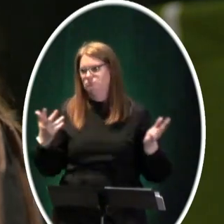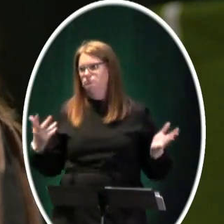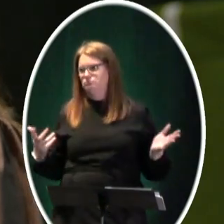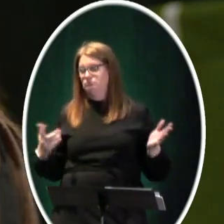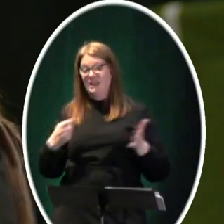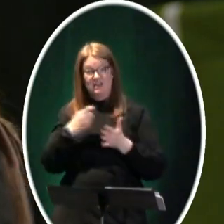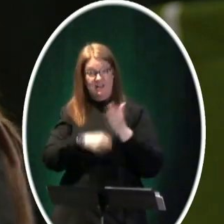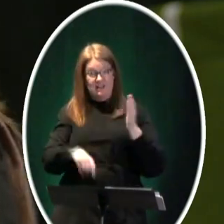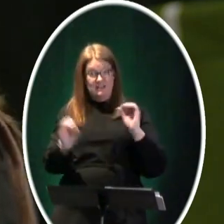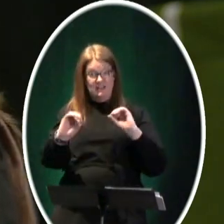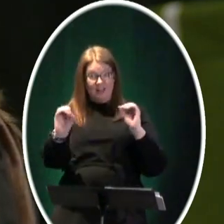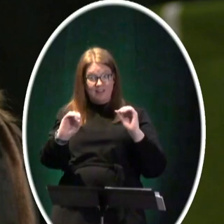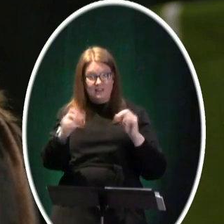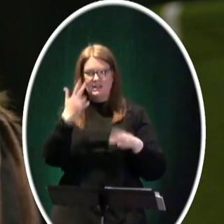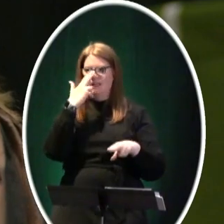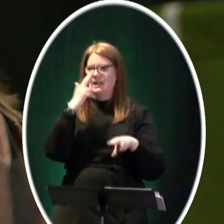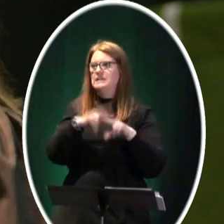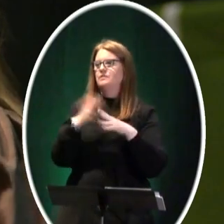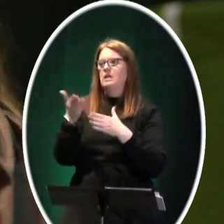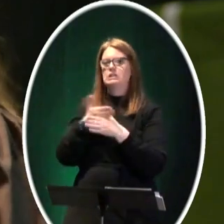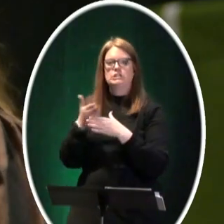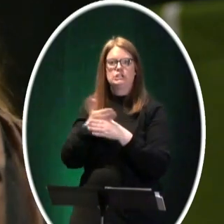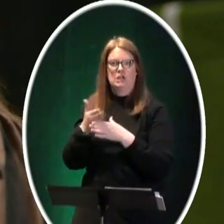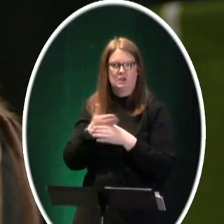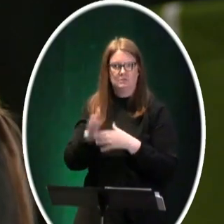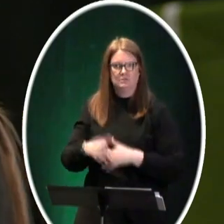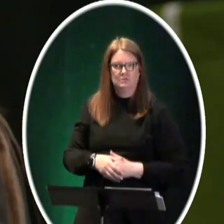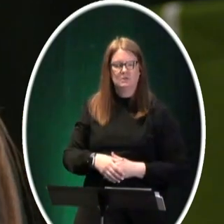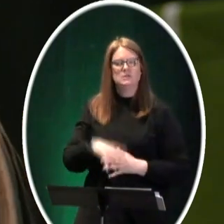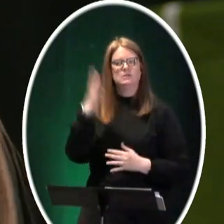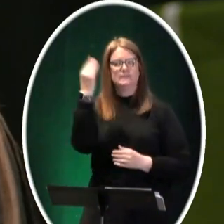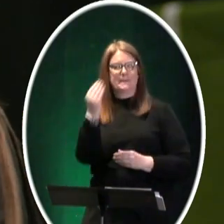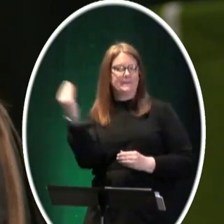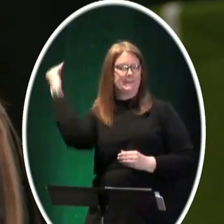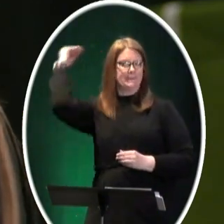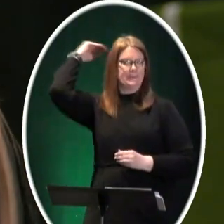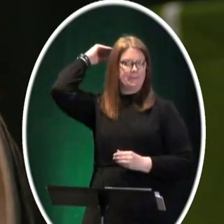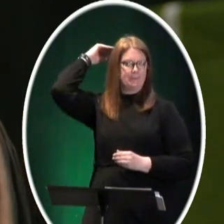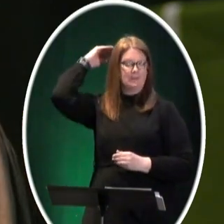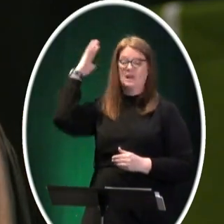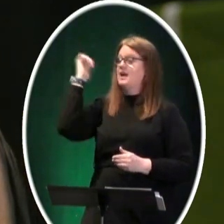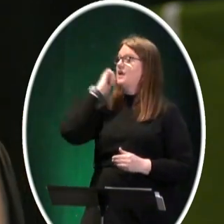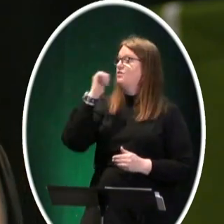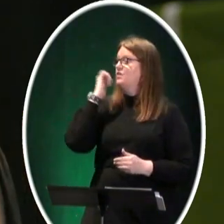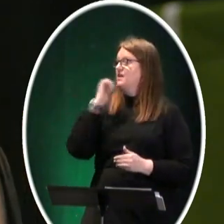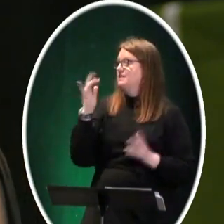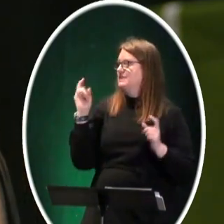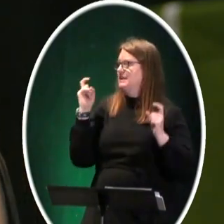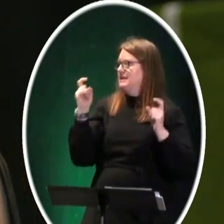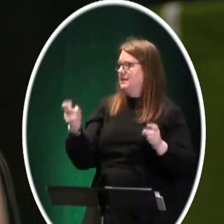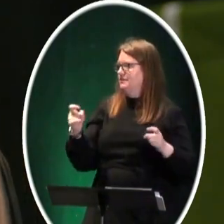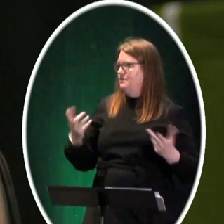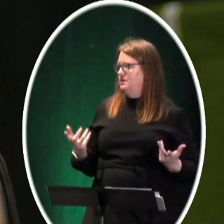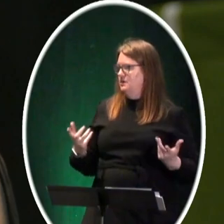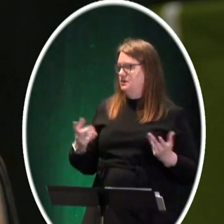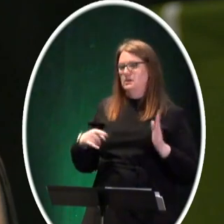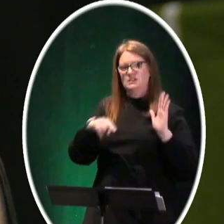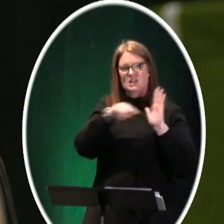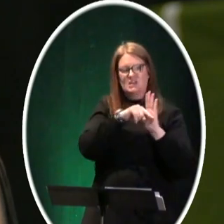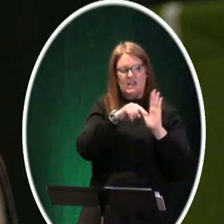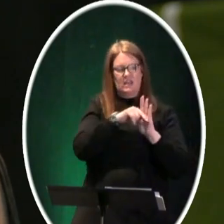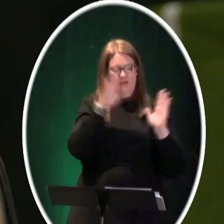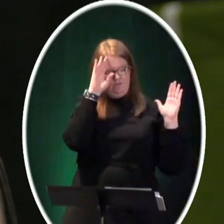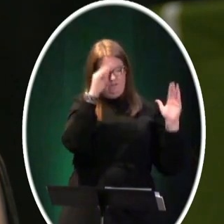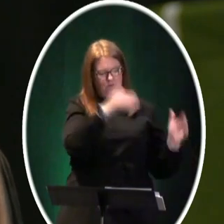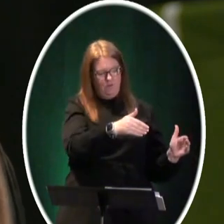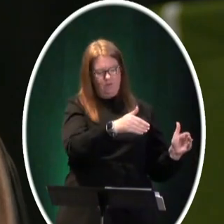nothing, and is fun to share with others. So keep this in mind. Each day is a gift. So why focus on the negatives when you could